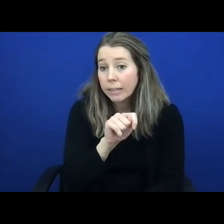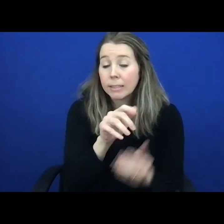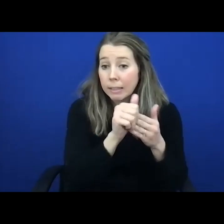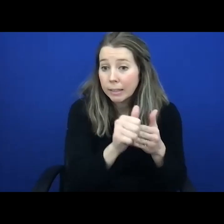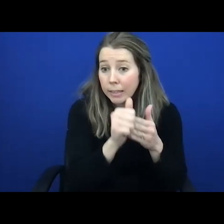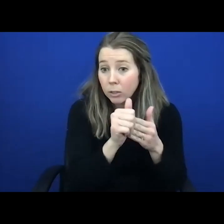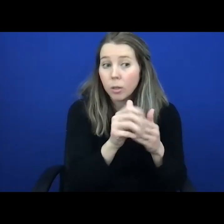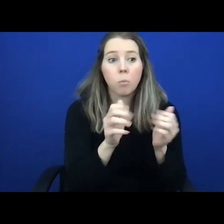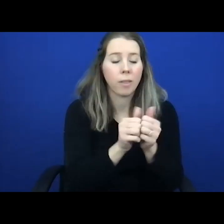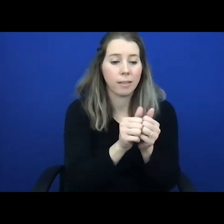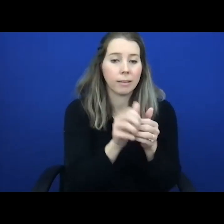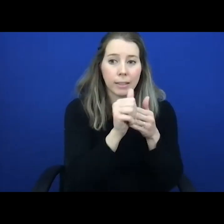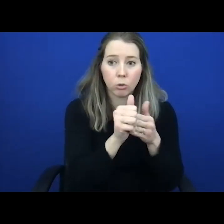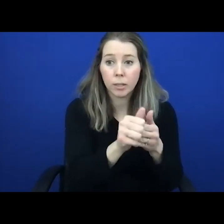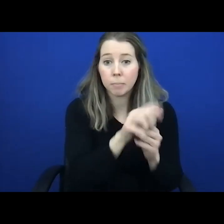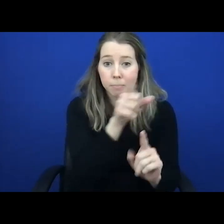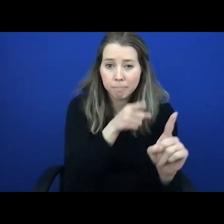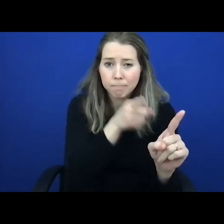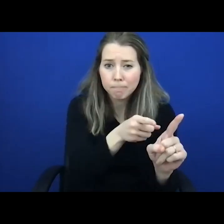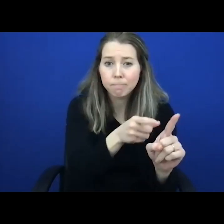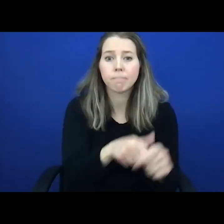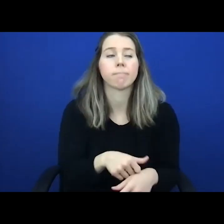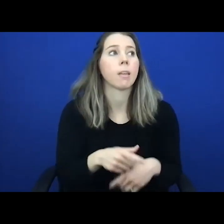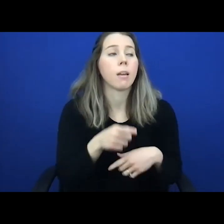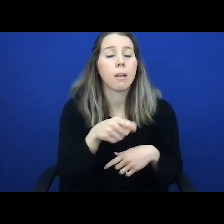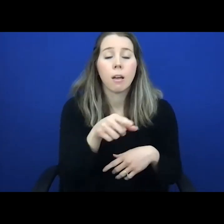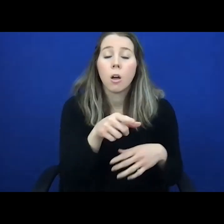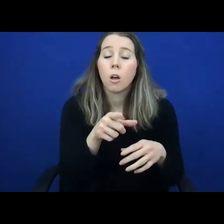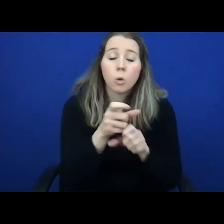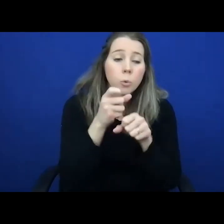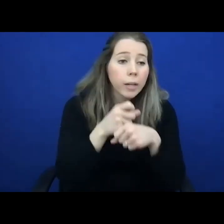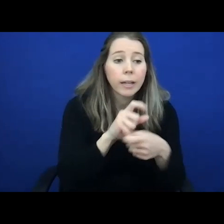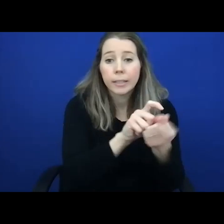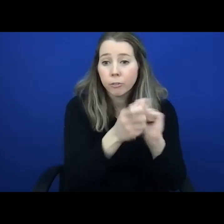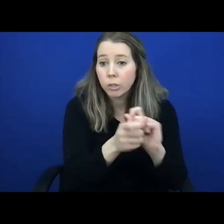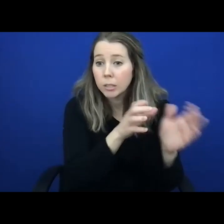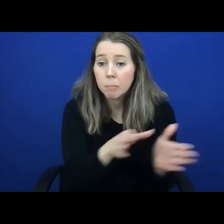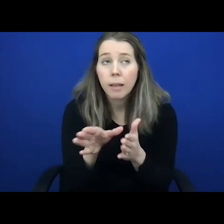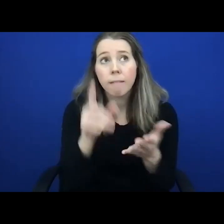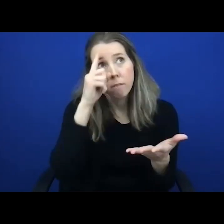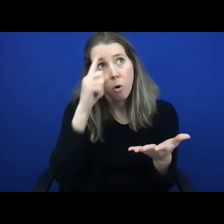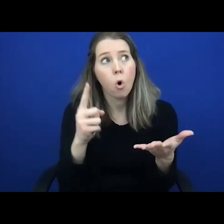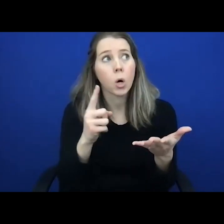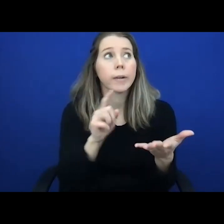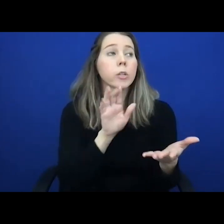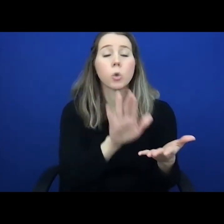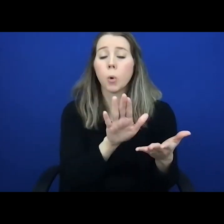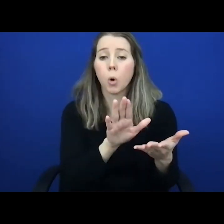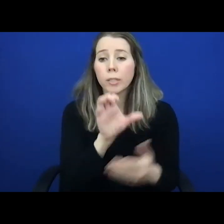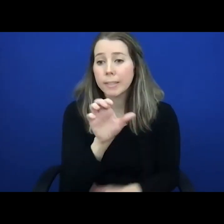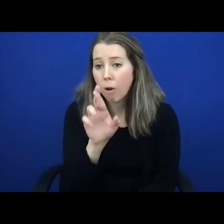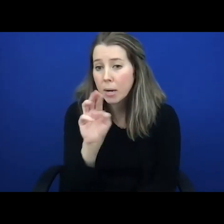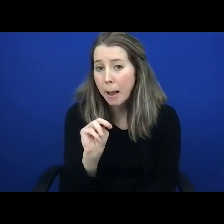leadership specialization. Create a change plan for your